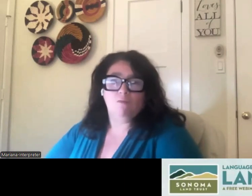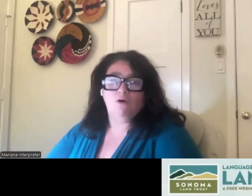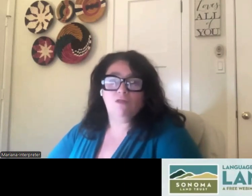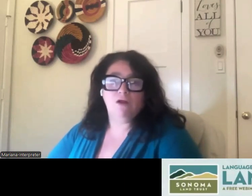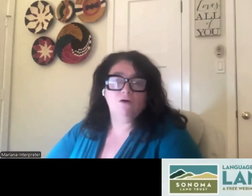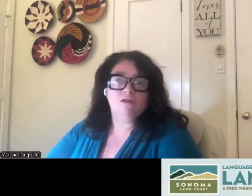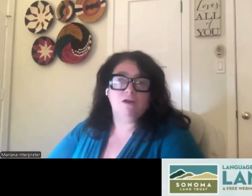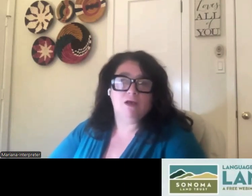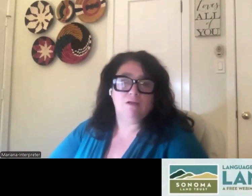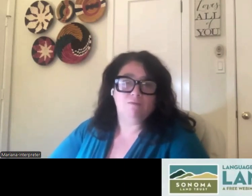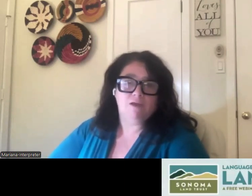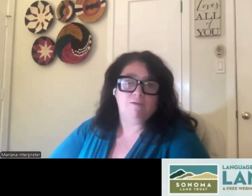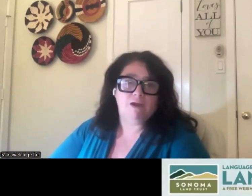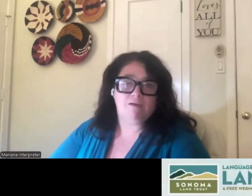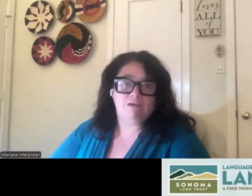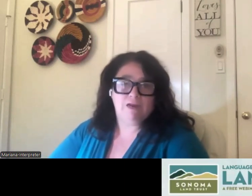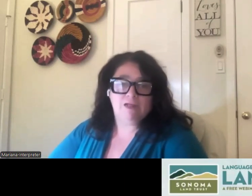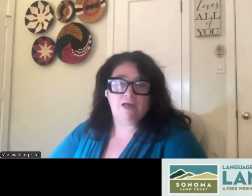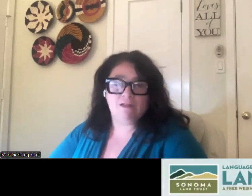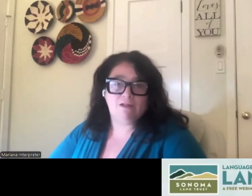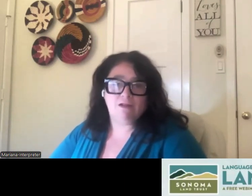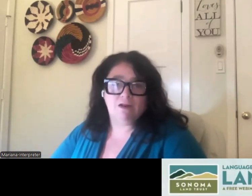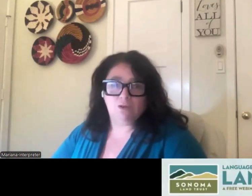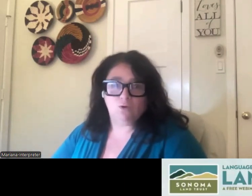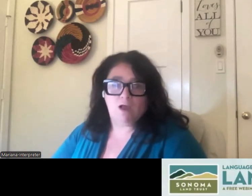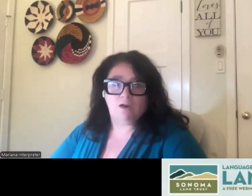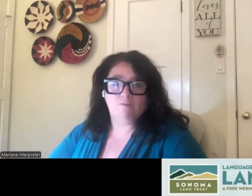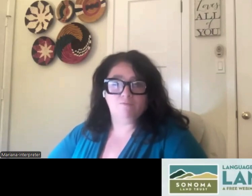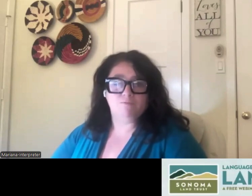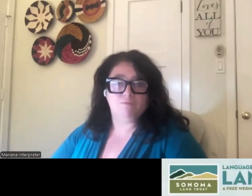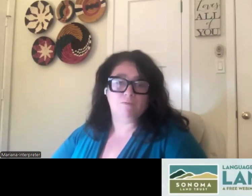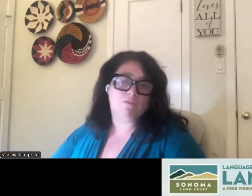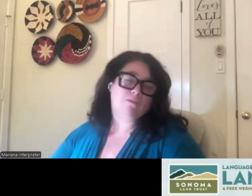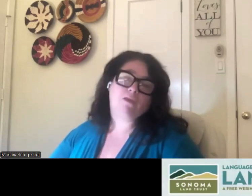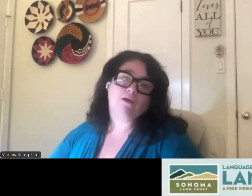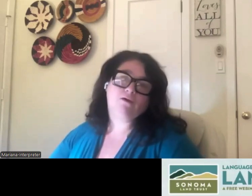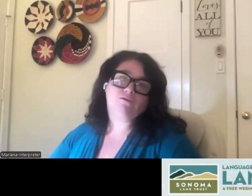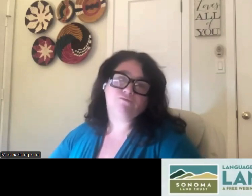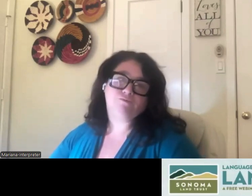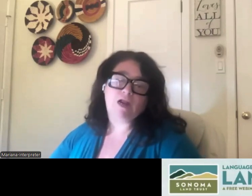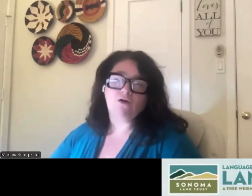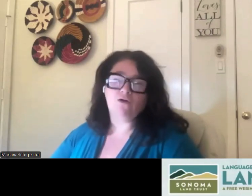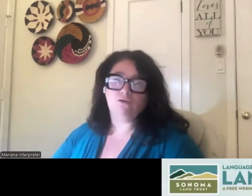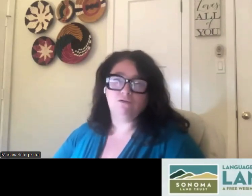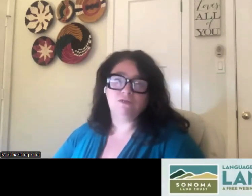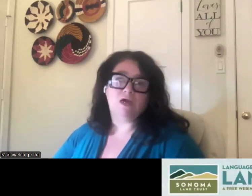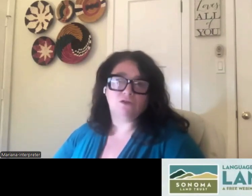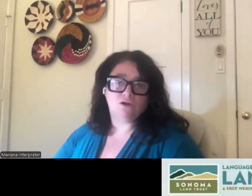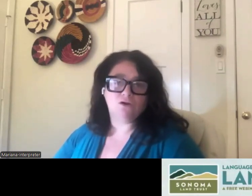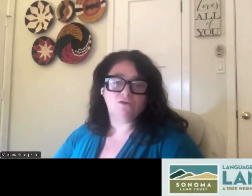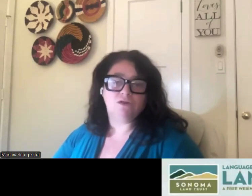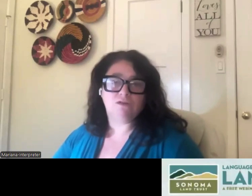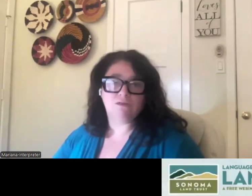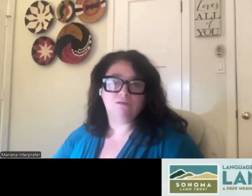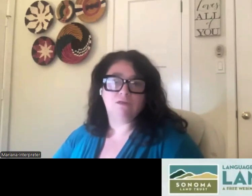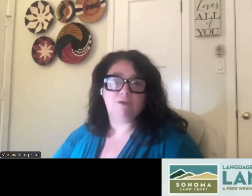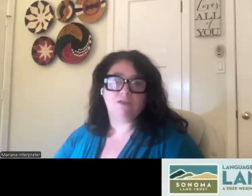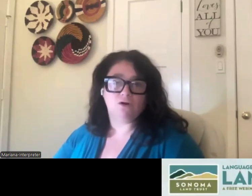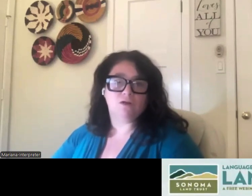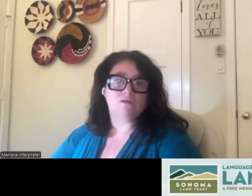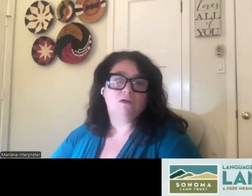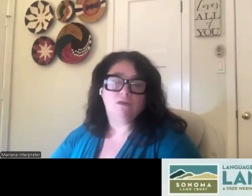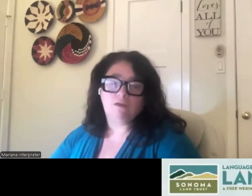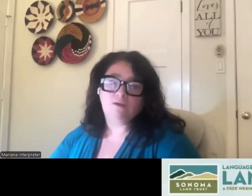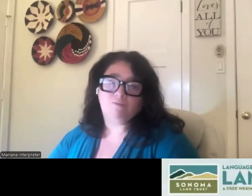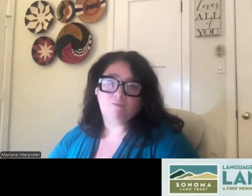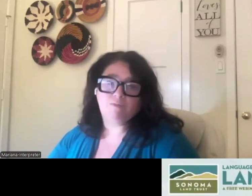just a random but unlikely experience? And the models are still right. We will eventually see that trend emerge. But right now, we're